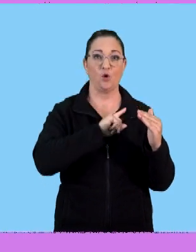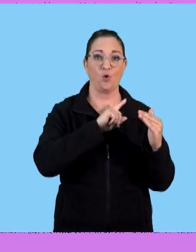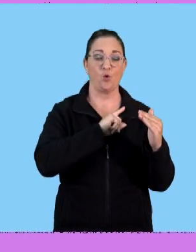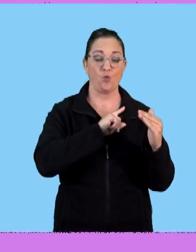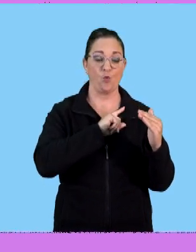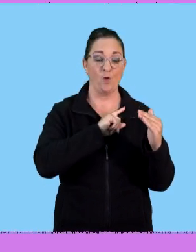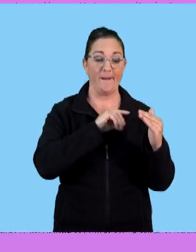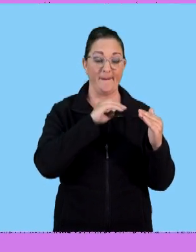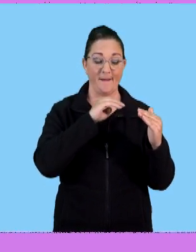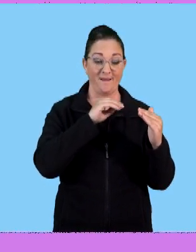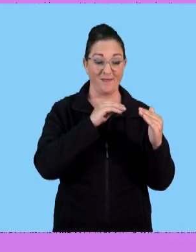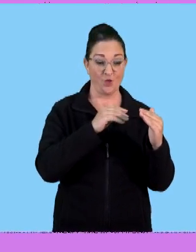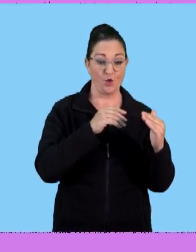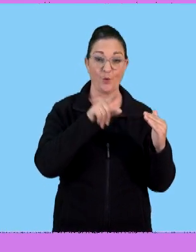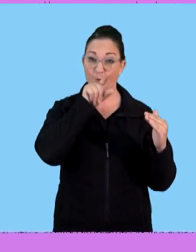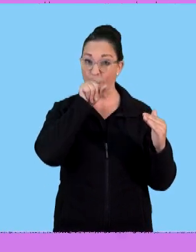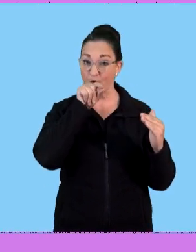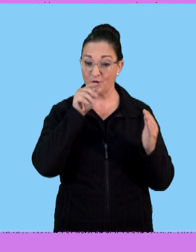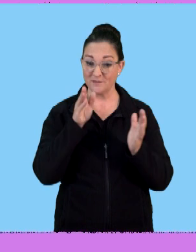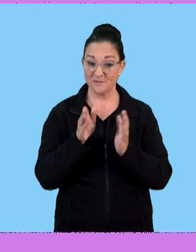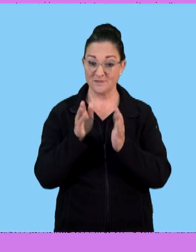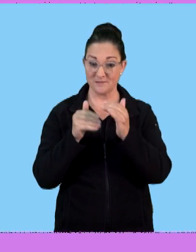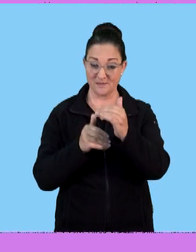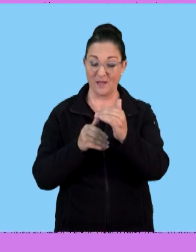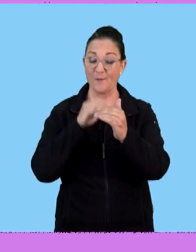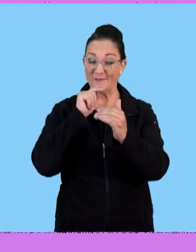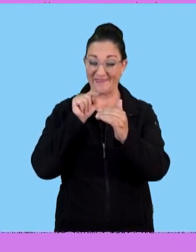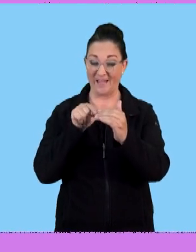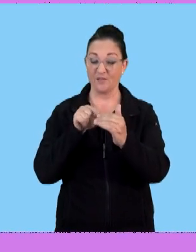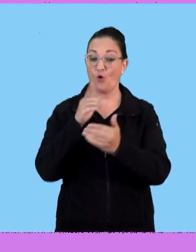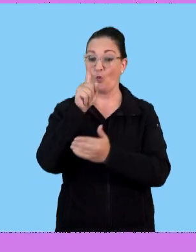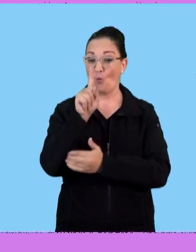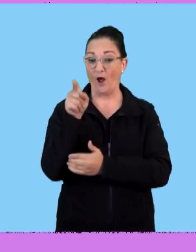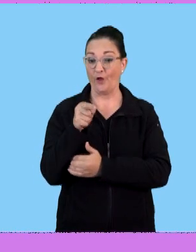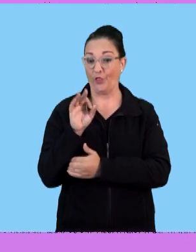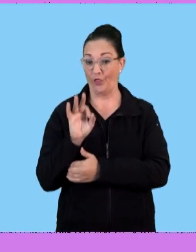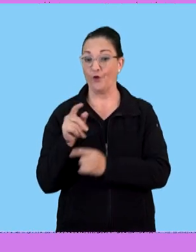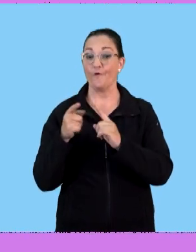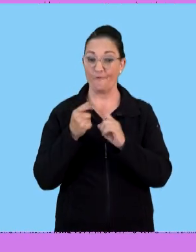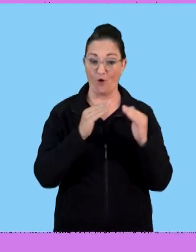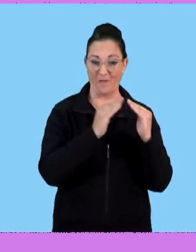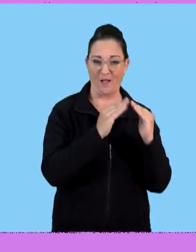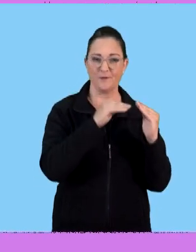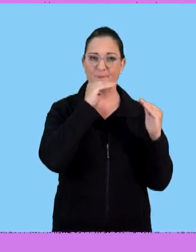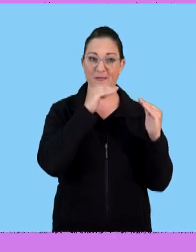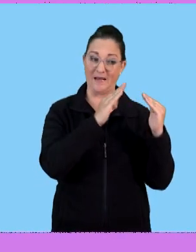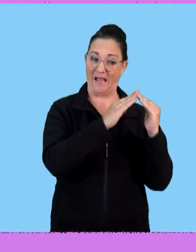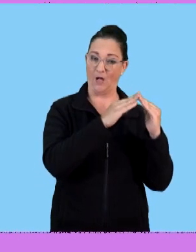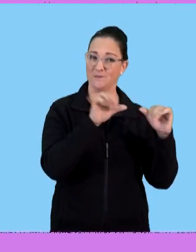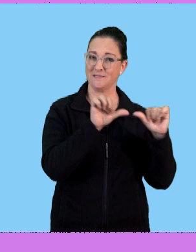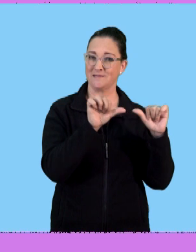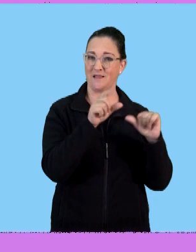cage is a third of his house. Okay, so let's quickly go back and say, look at our